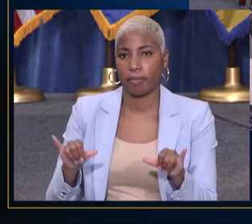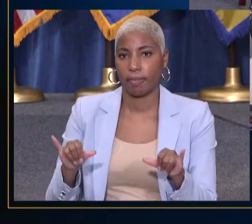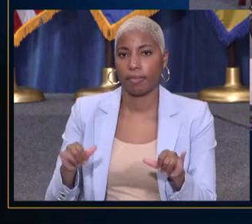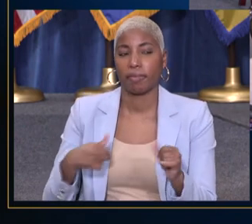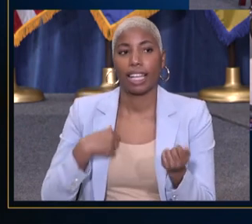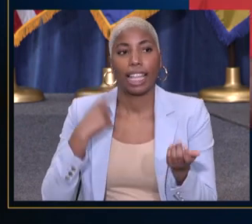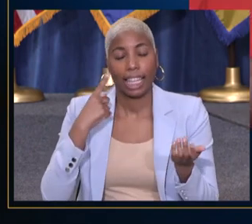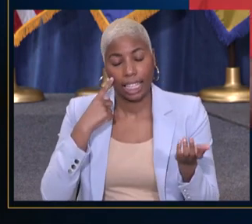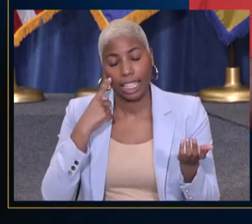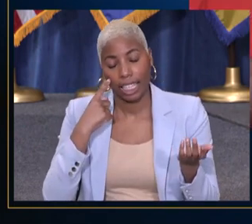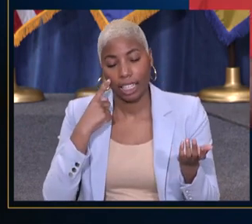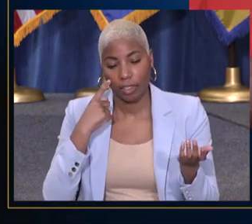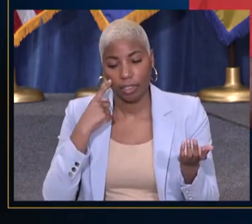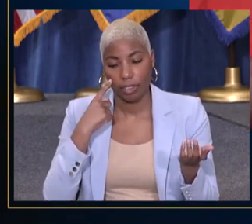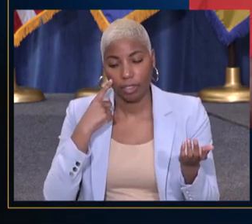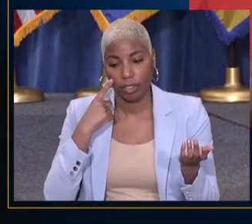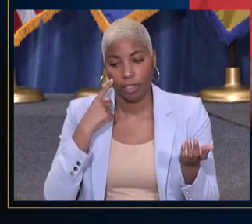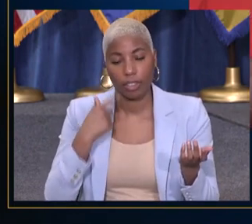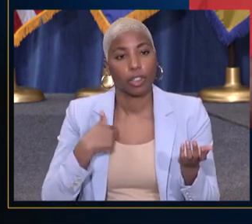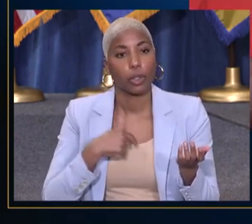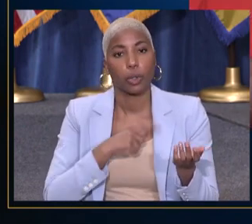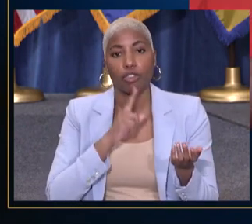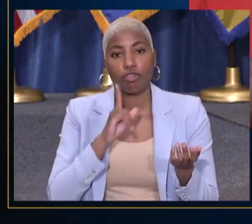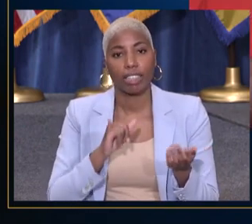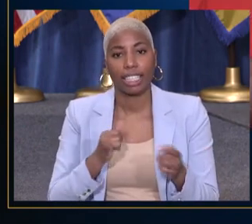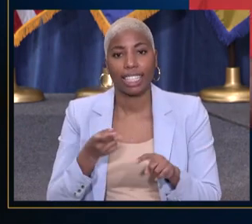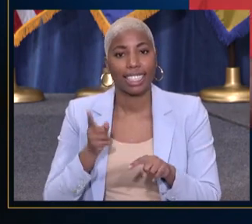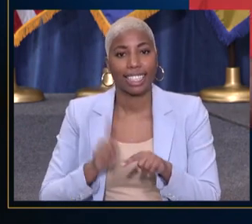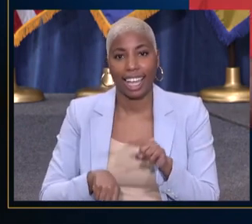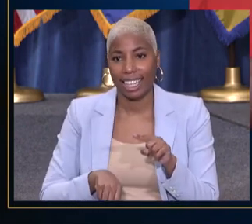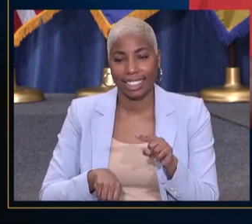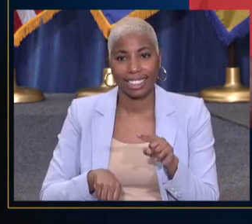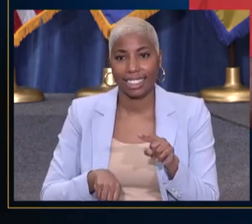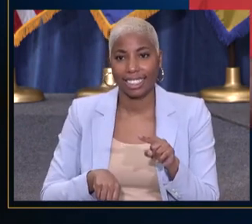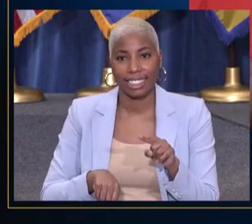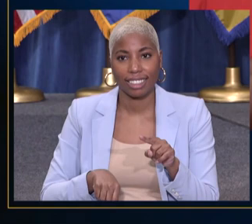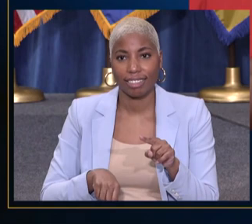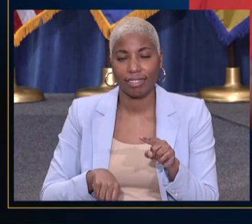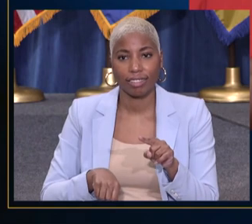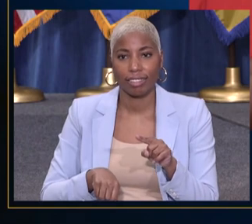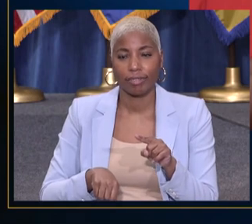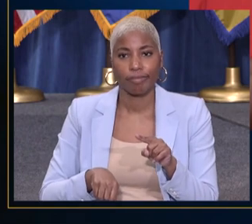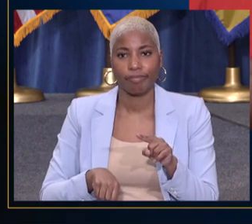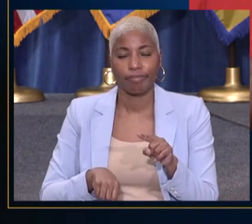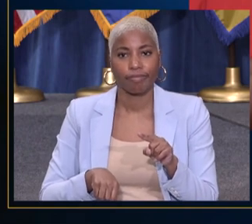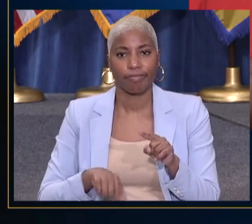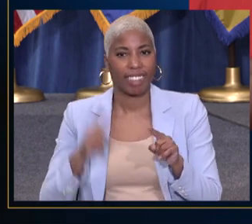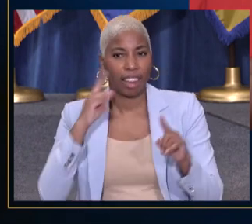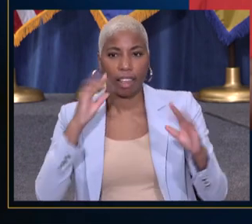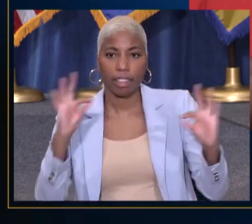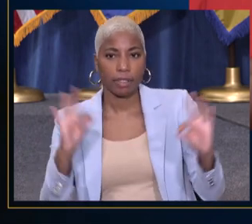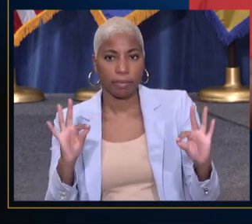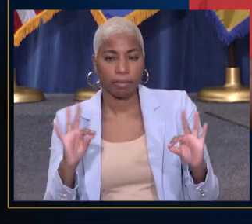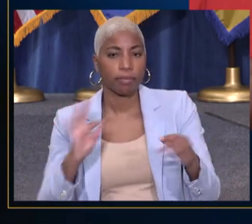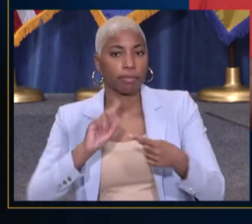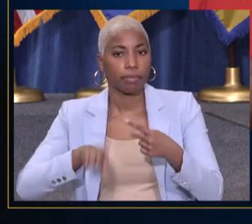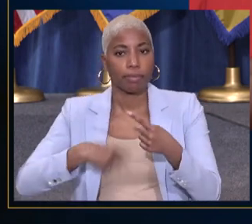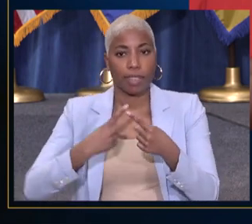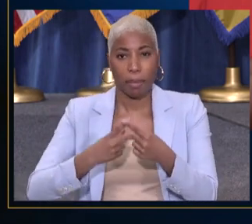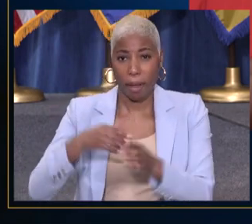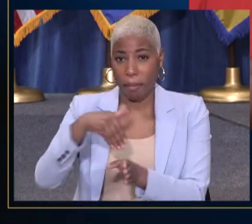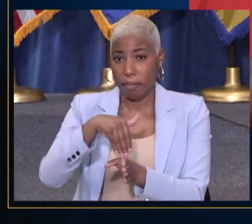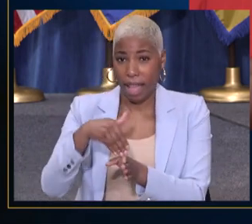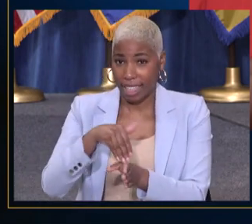that we really can't underestimate how much implicit bias and